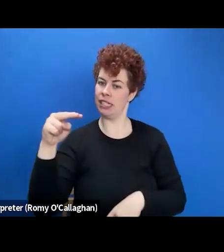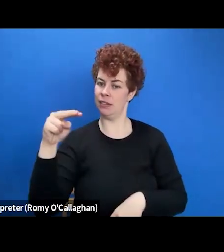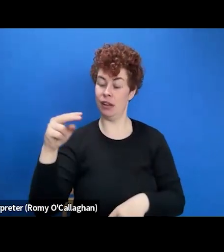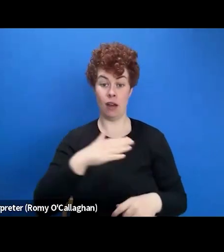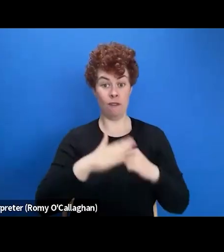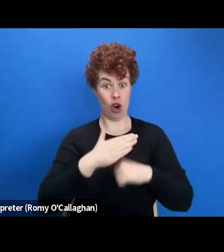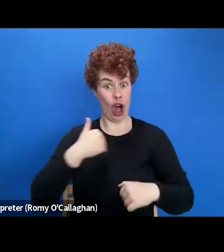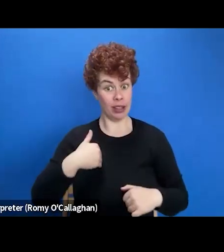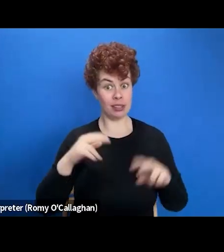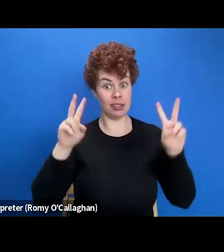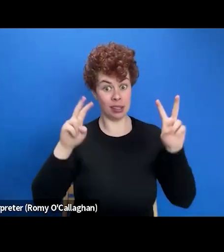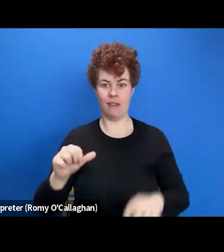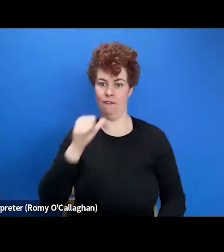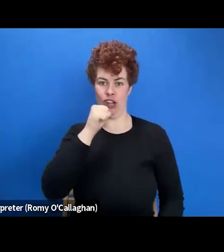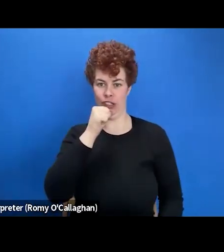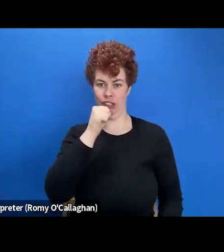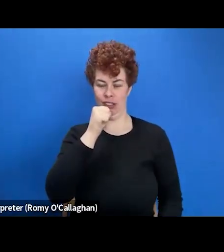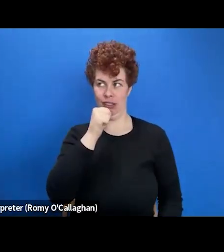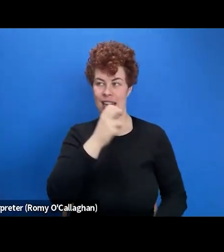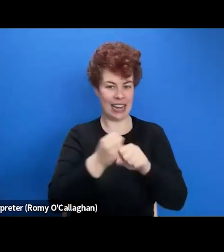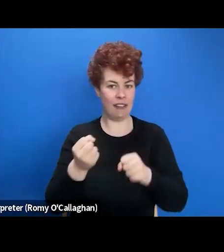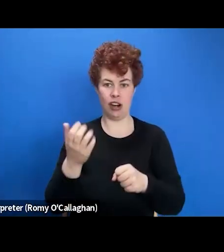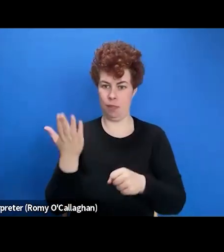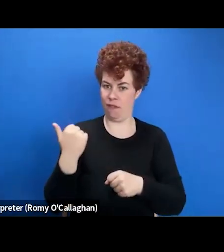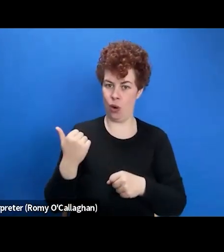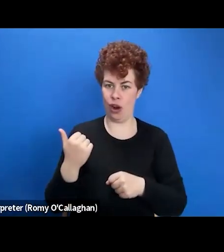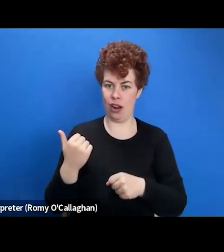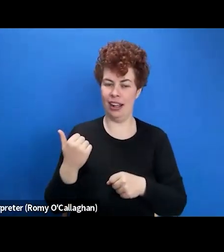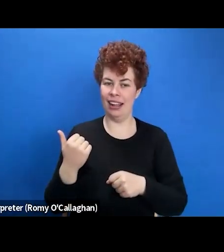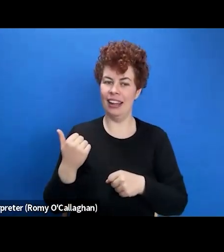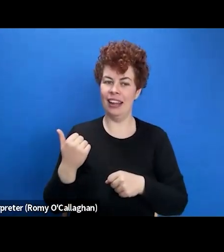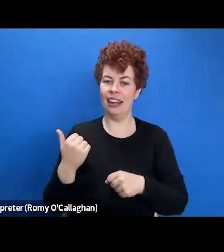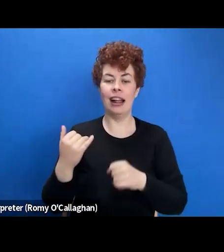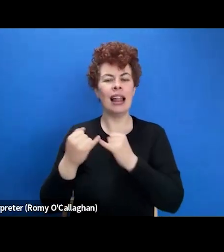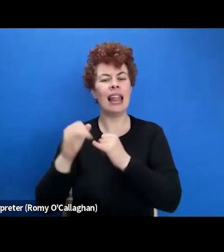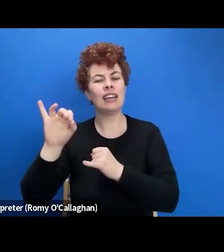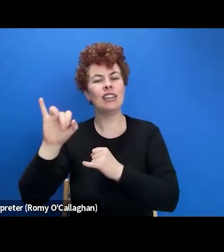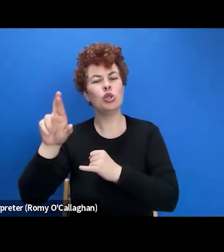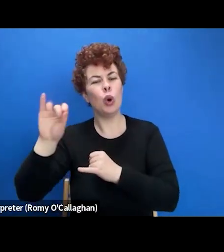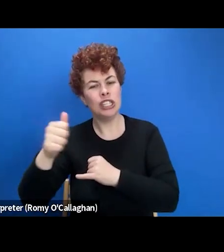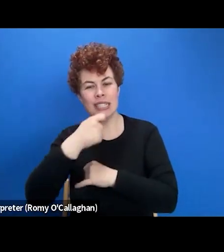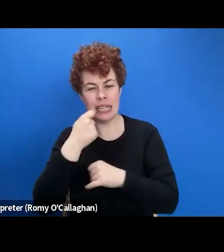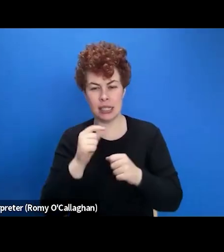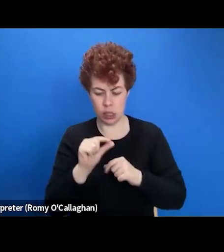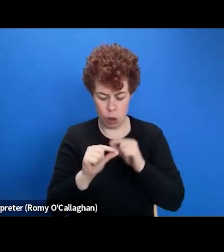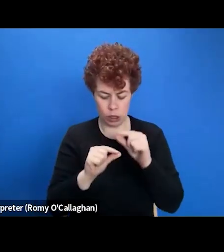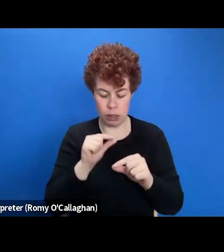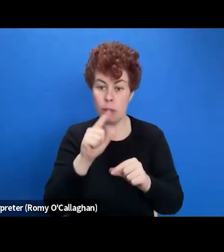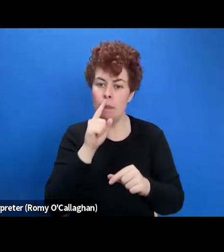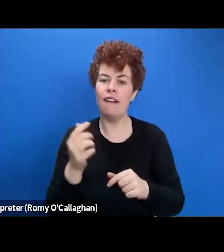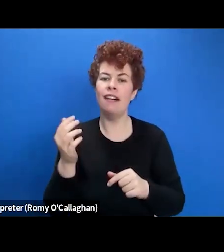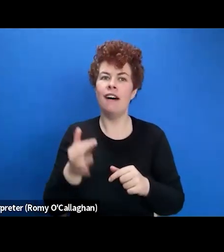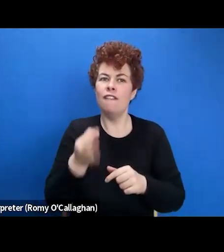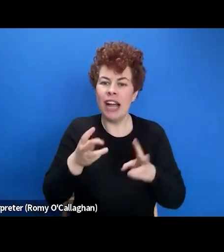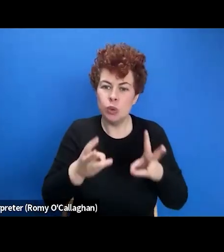the first, that this hadn't been done before. So not waiting, as I think Giorgia was saying, like that it's gradual and incremental, but find ways to celebrate